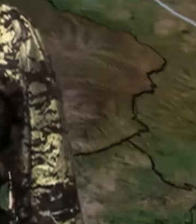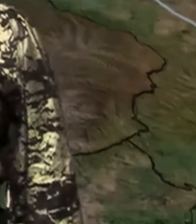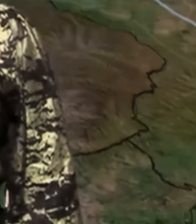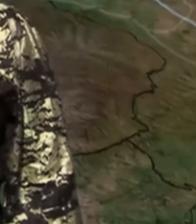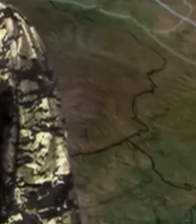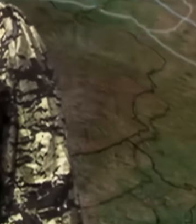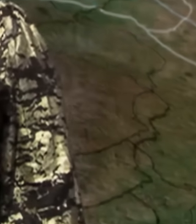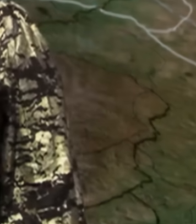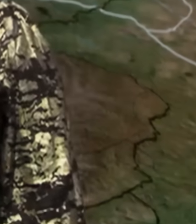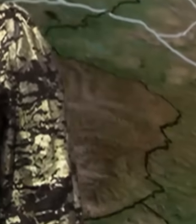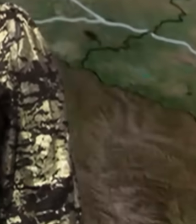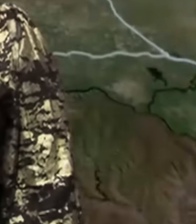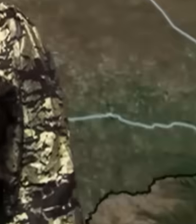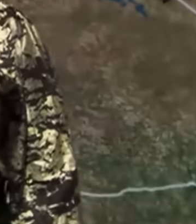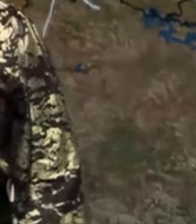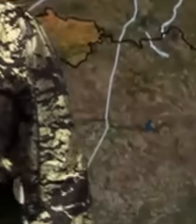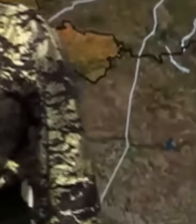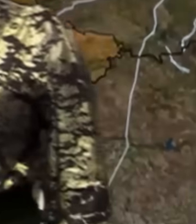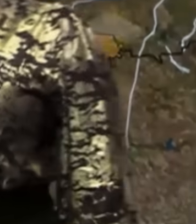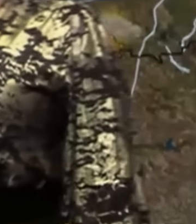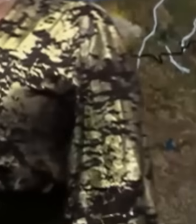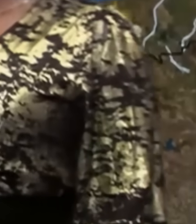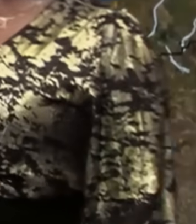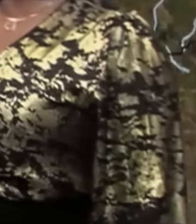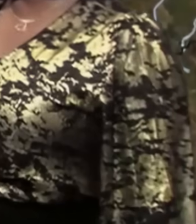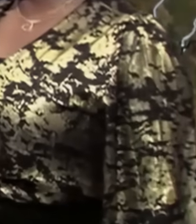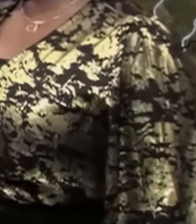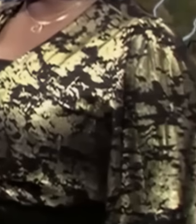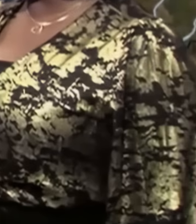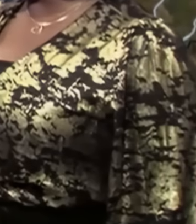gona Bloemfontein go tla bontše go ruthetše le Garibdam